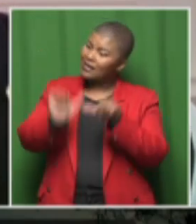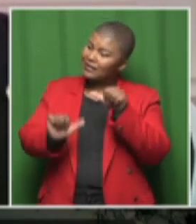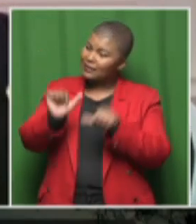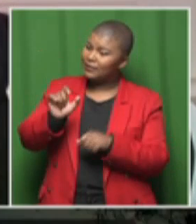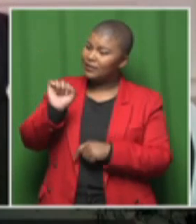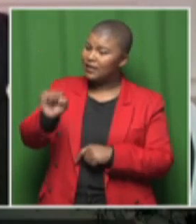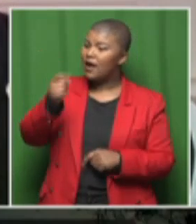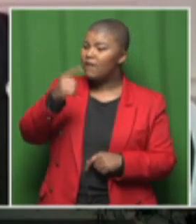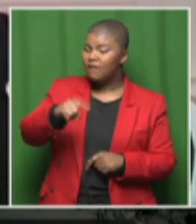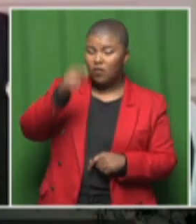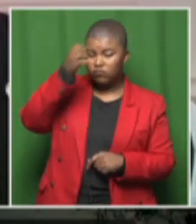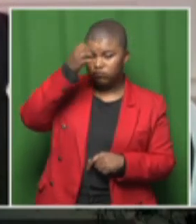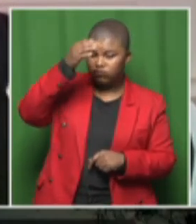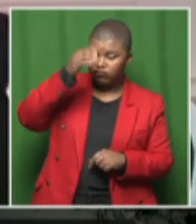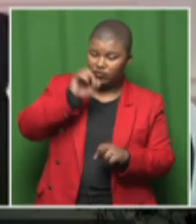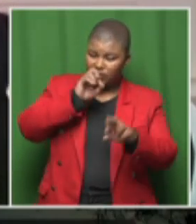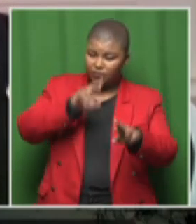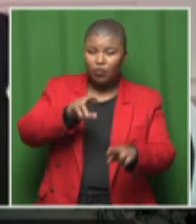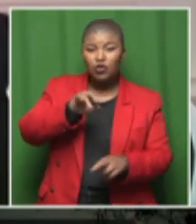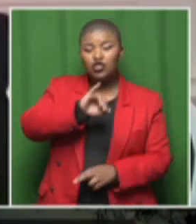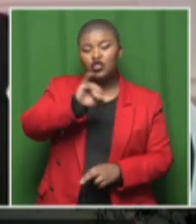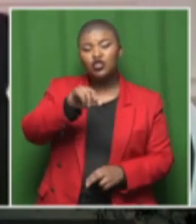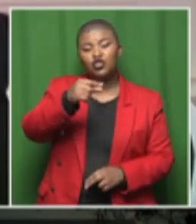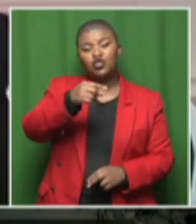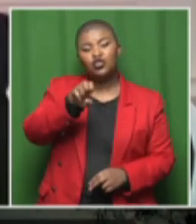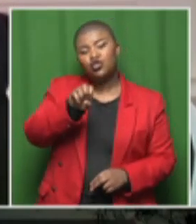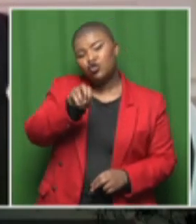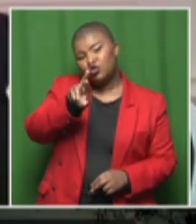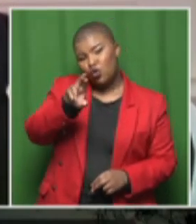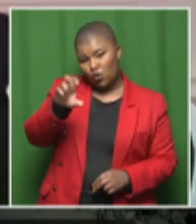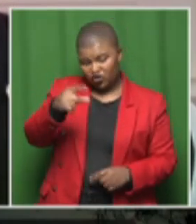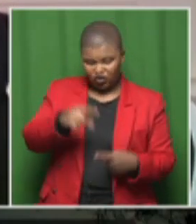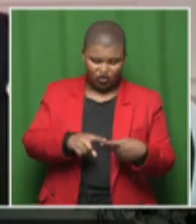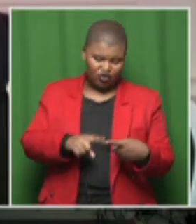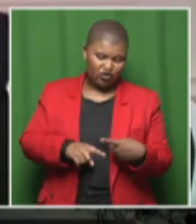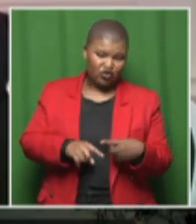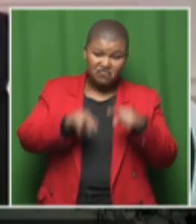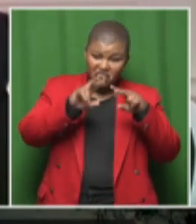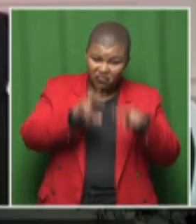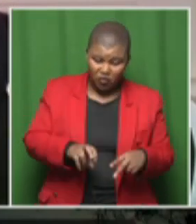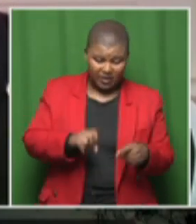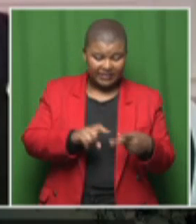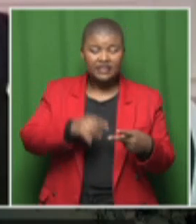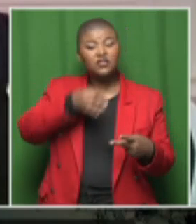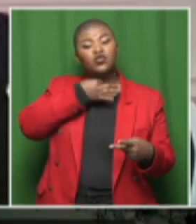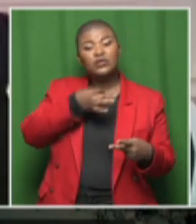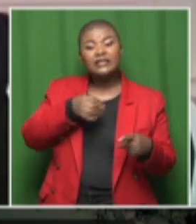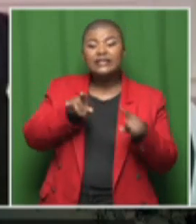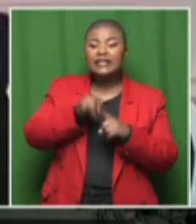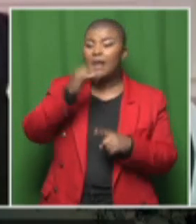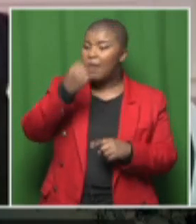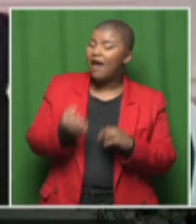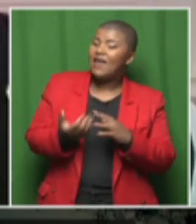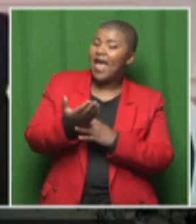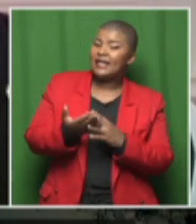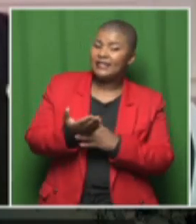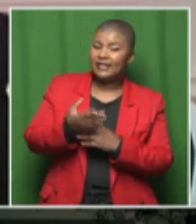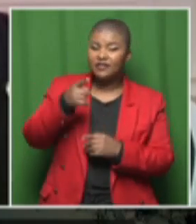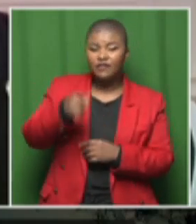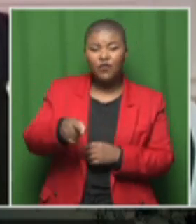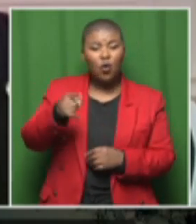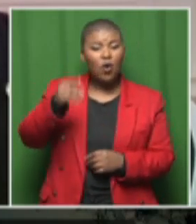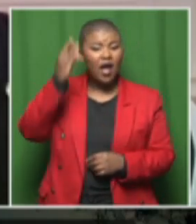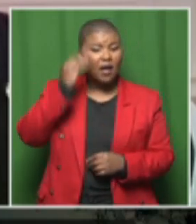the intelligence reports, George Fivaz Forensic and Risk, they also seemingly had access to extensive